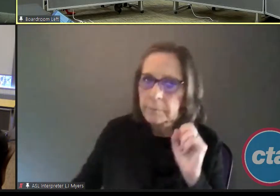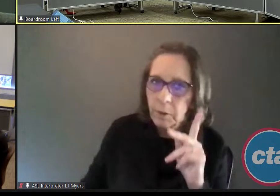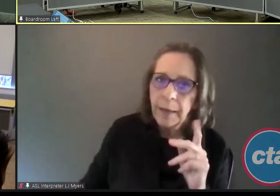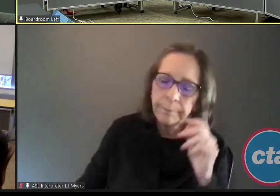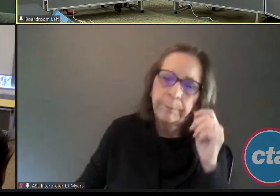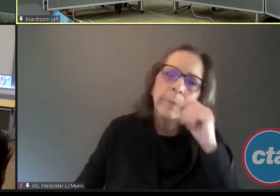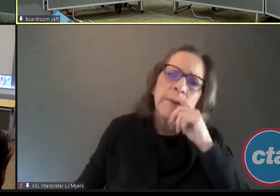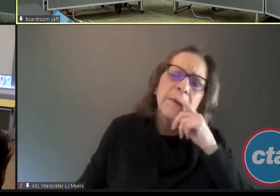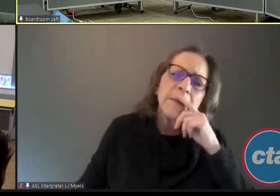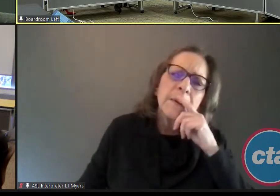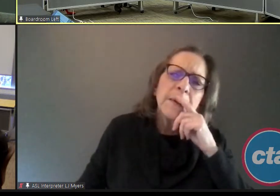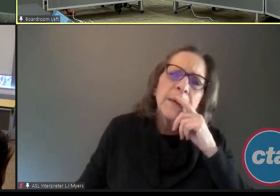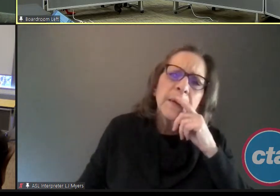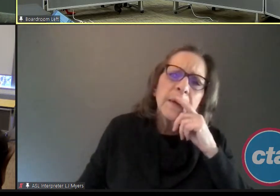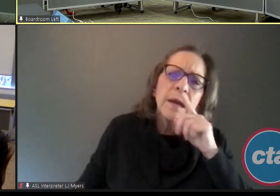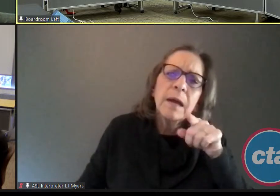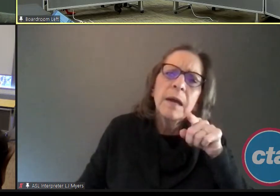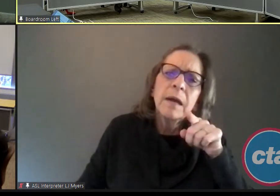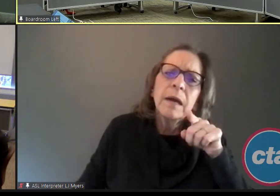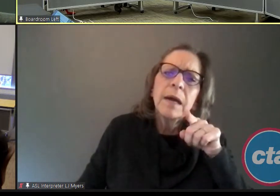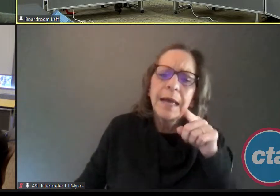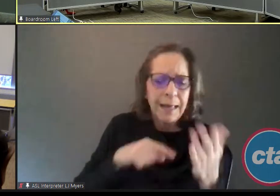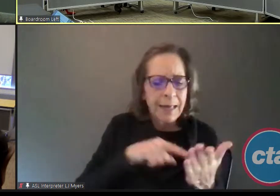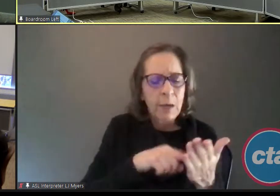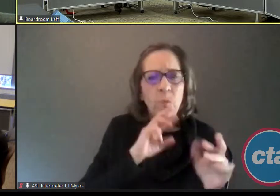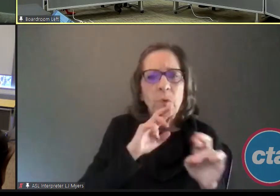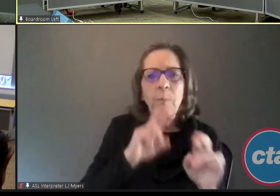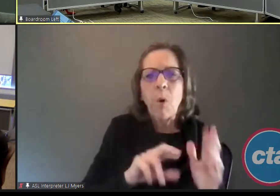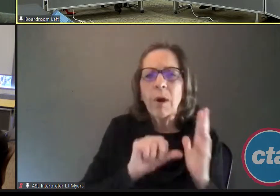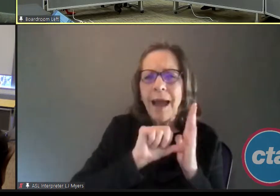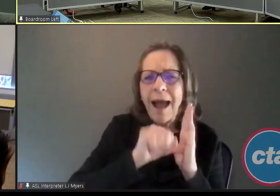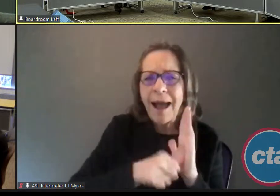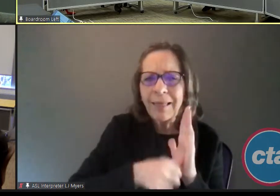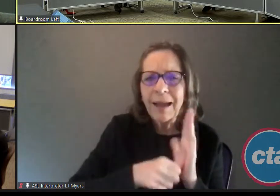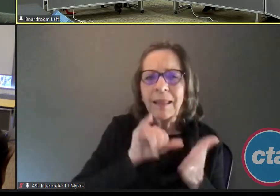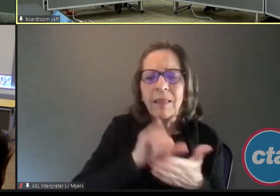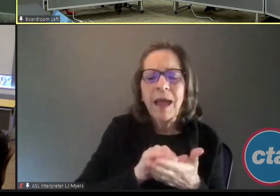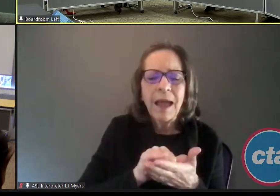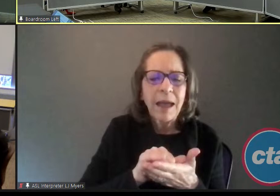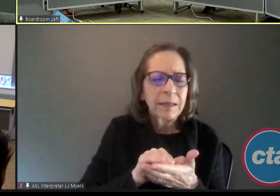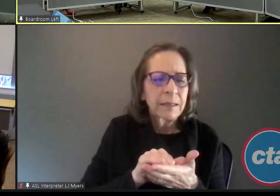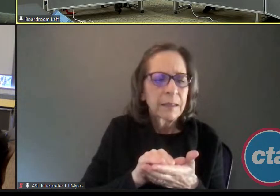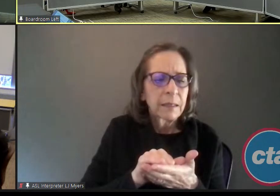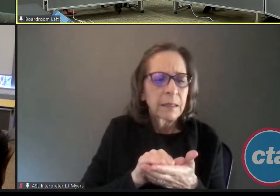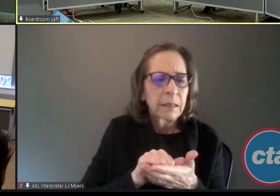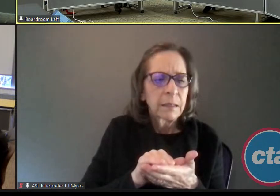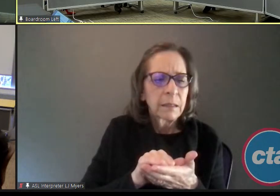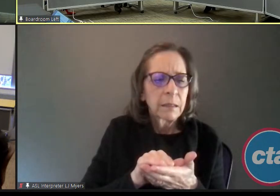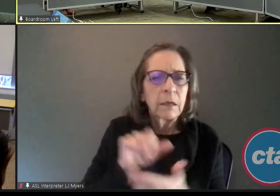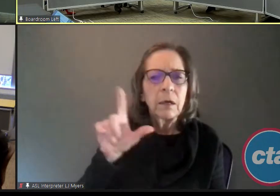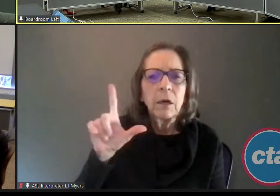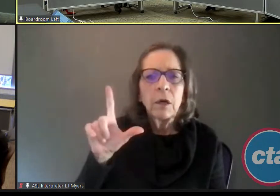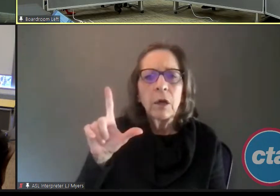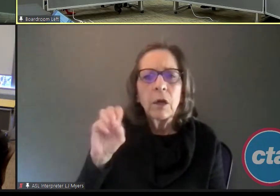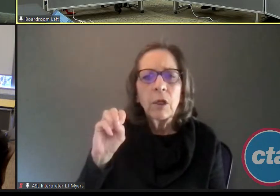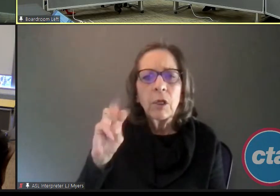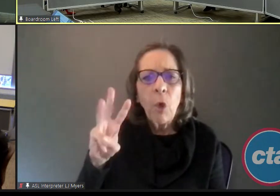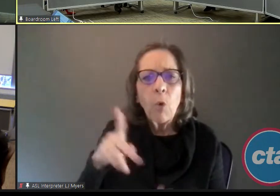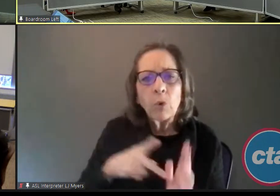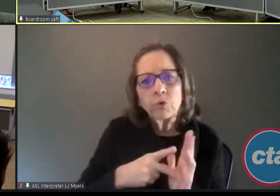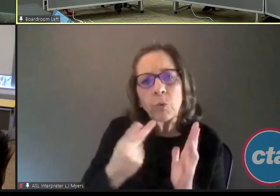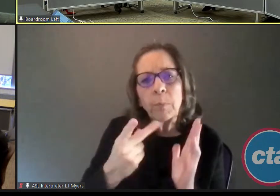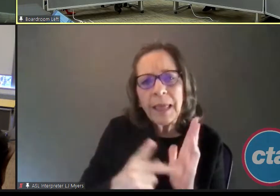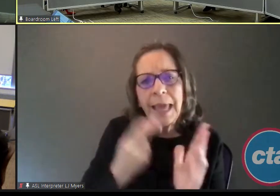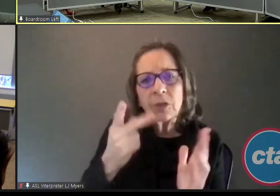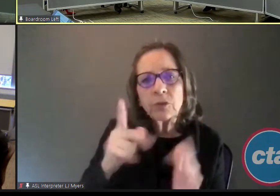And in the report, it highlighted that there was low duplication and low waste.